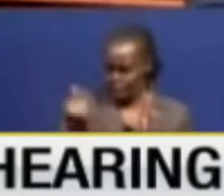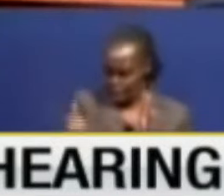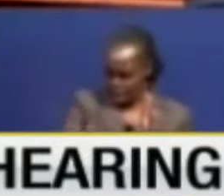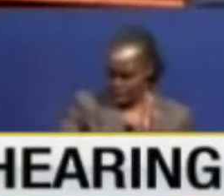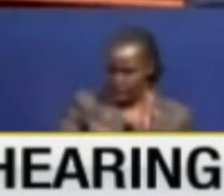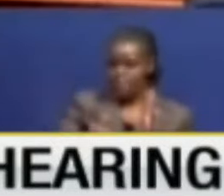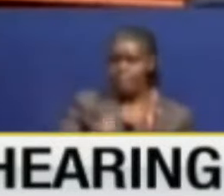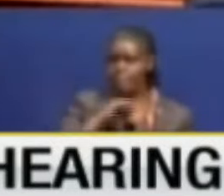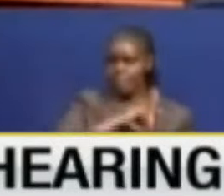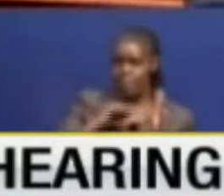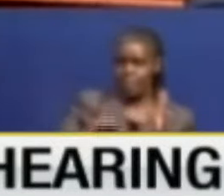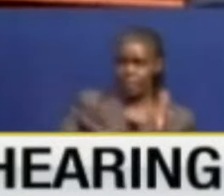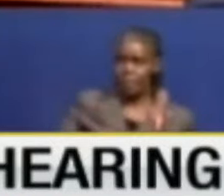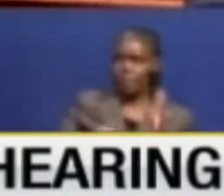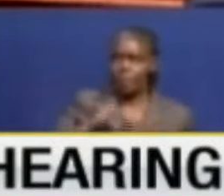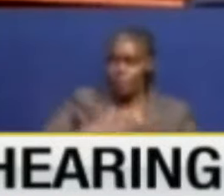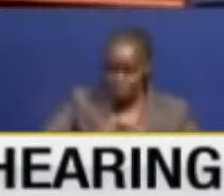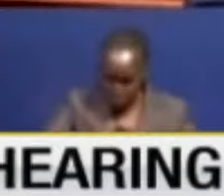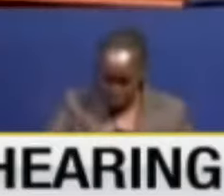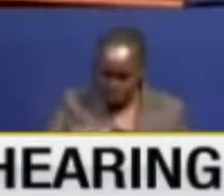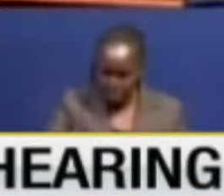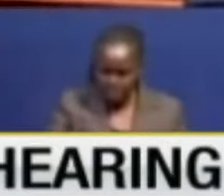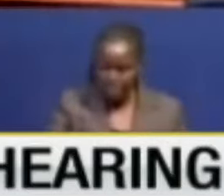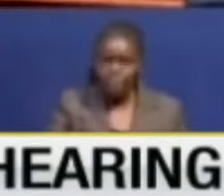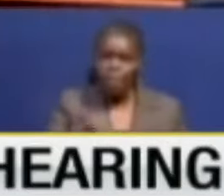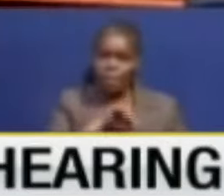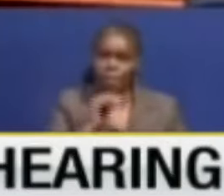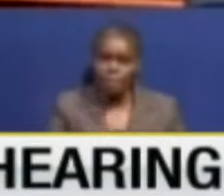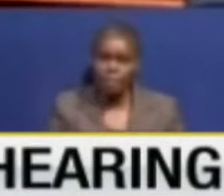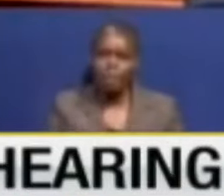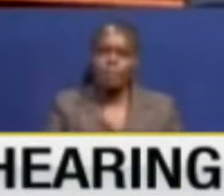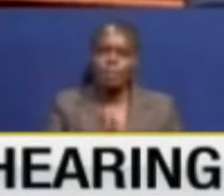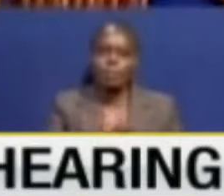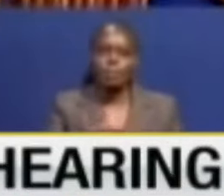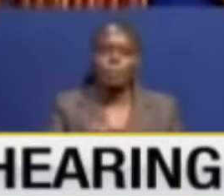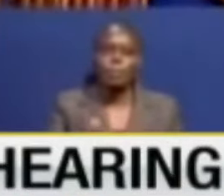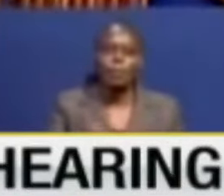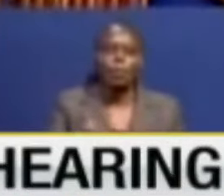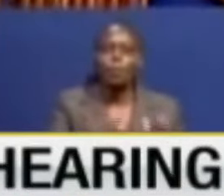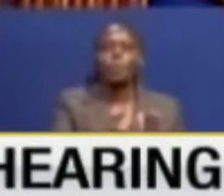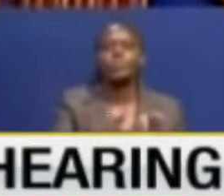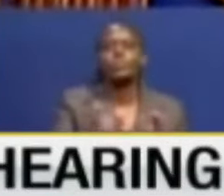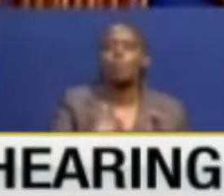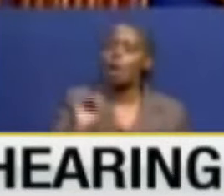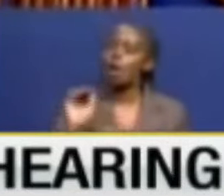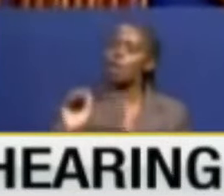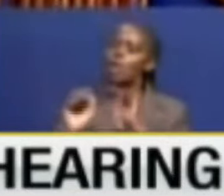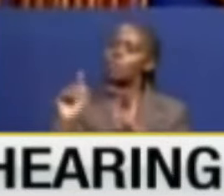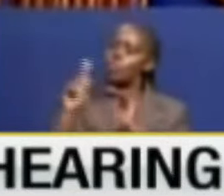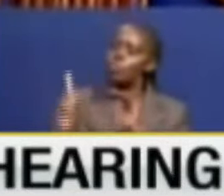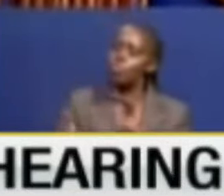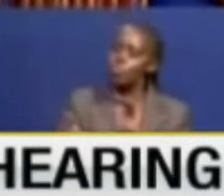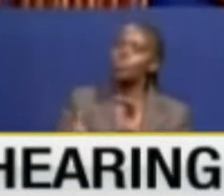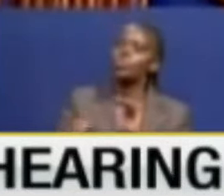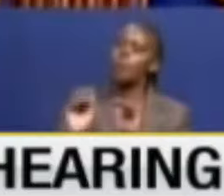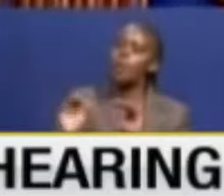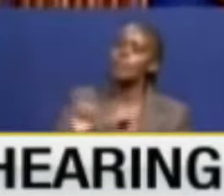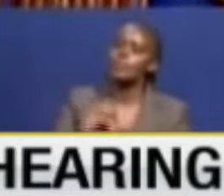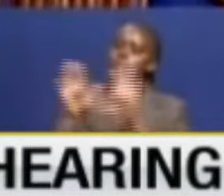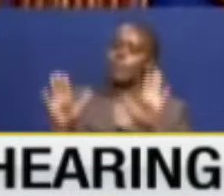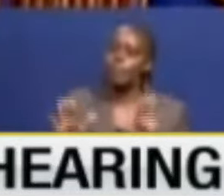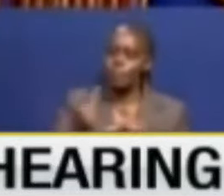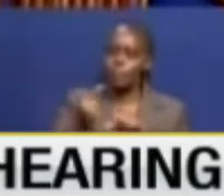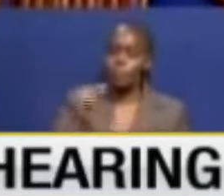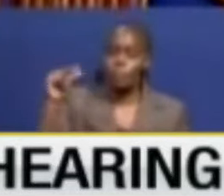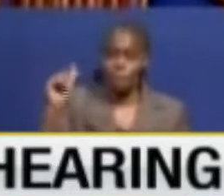Senate. Honorable Senators will also be given an opportunity to ask questions or seek clarification from